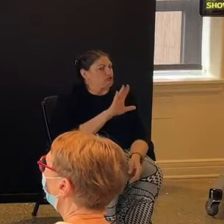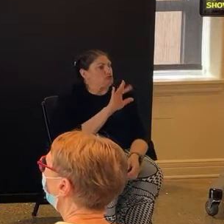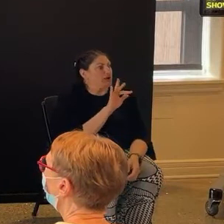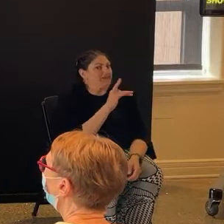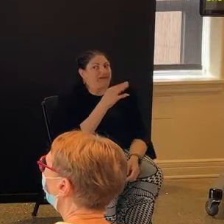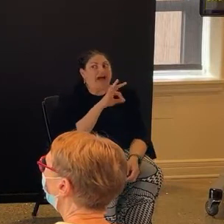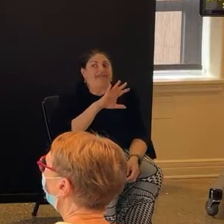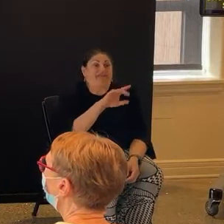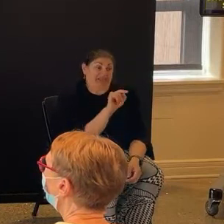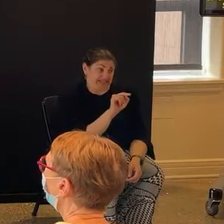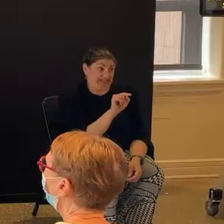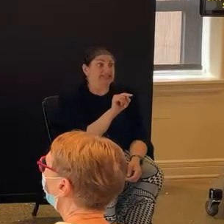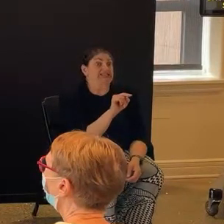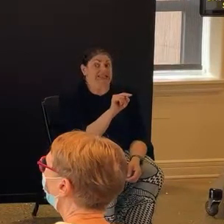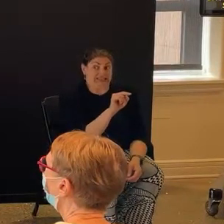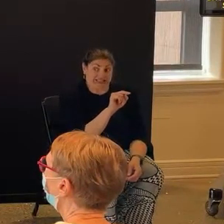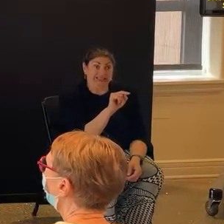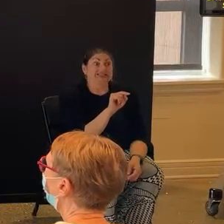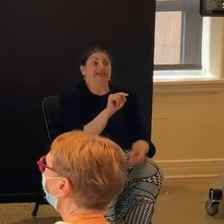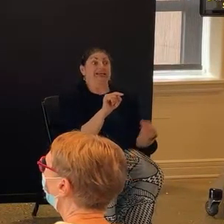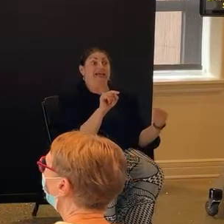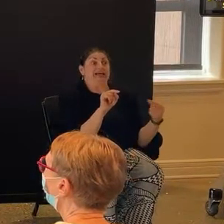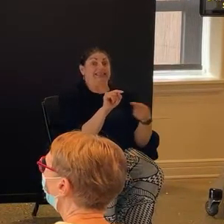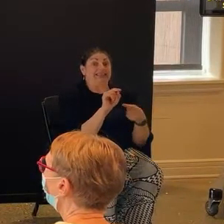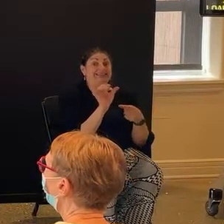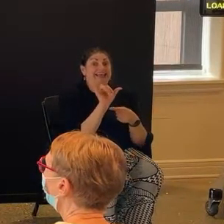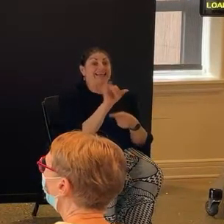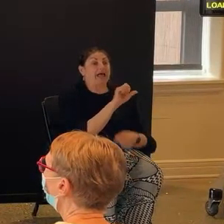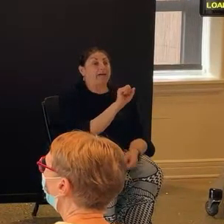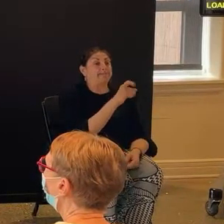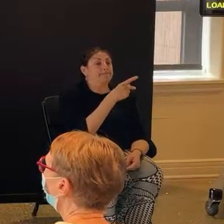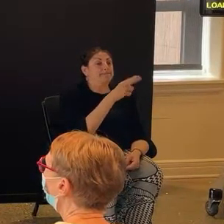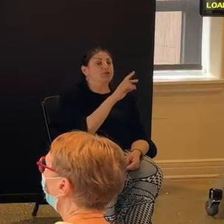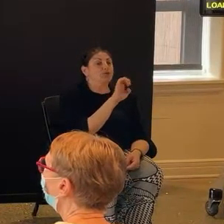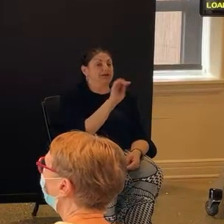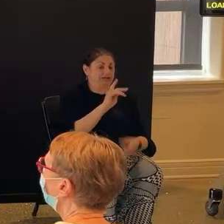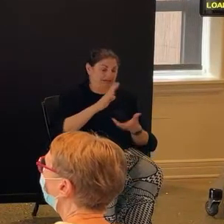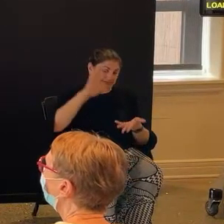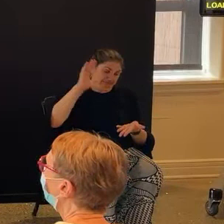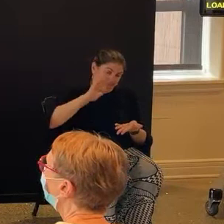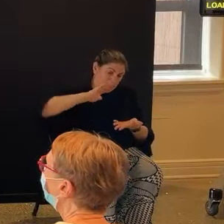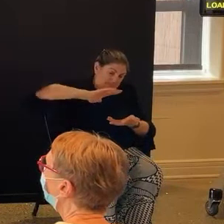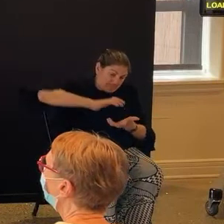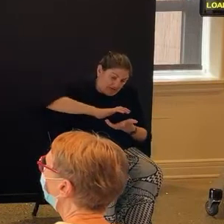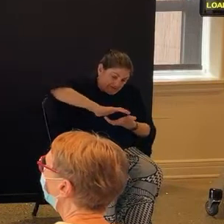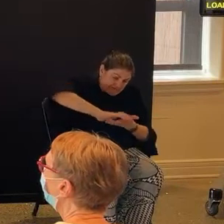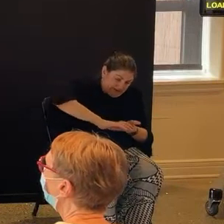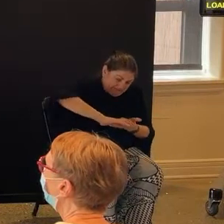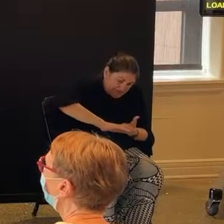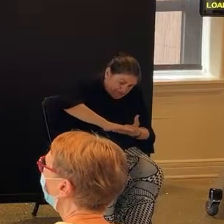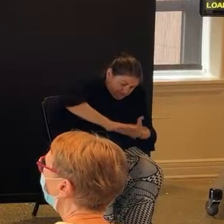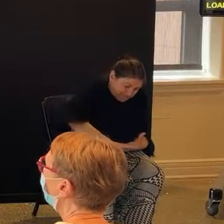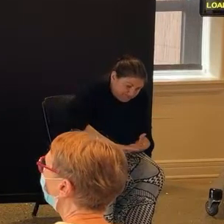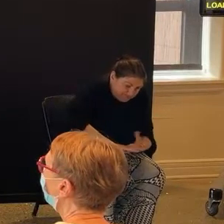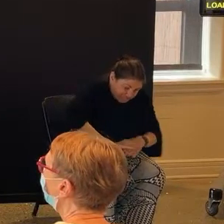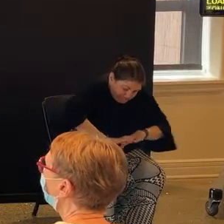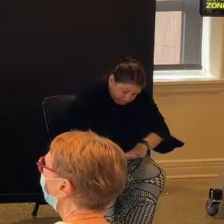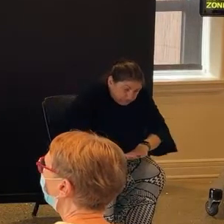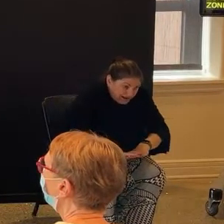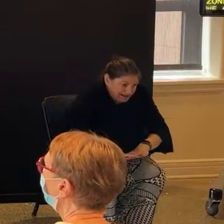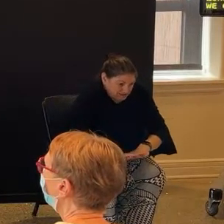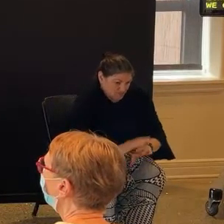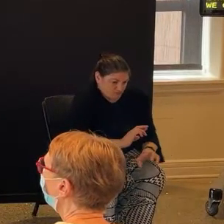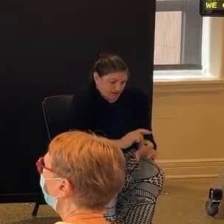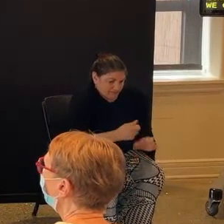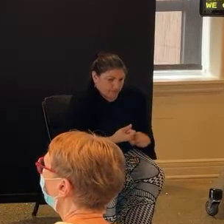that's the spring being loaded for the next subduction zone earthquake. There's nothing we can do to stop it, and